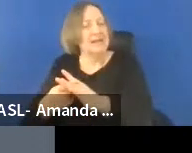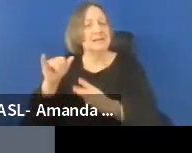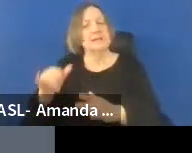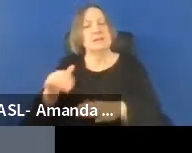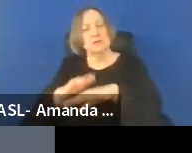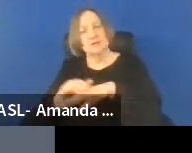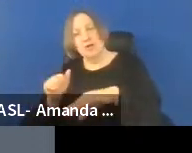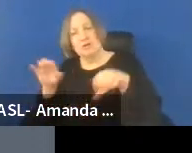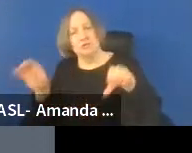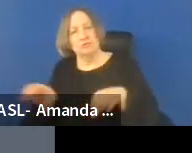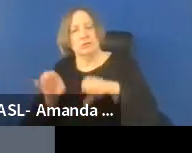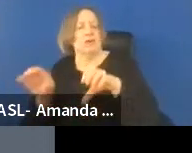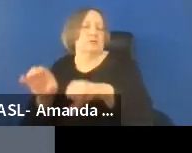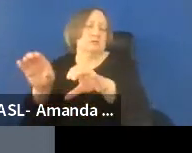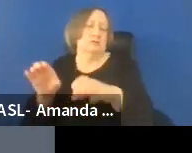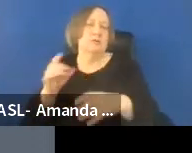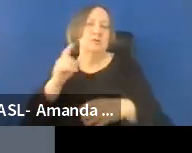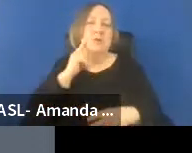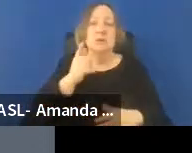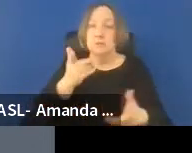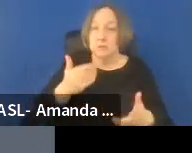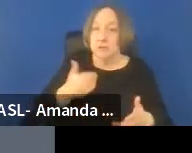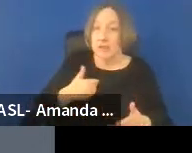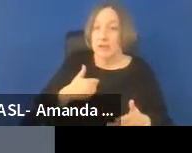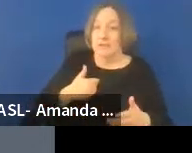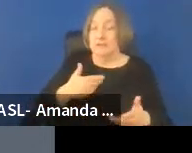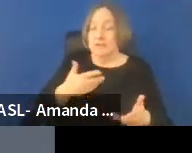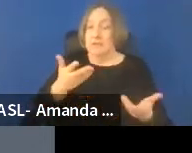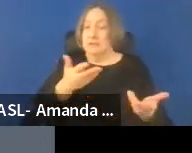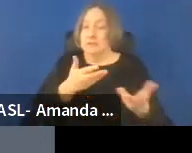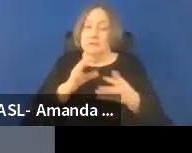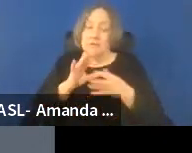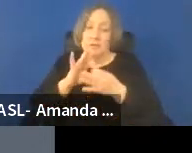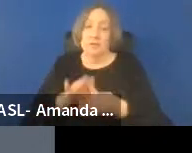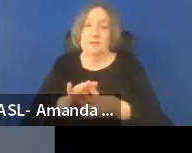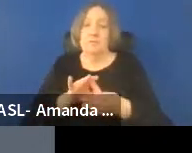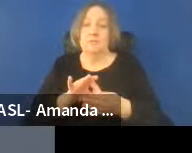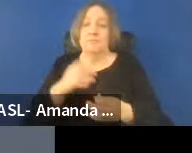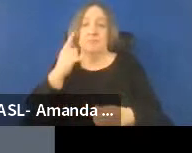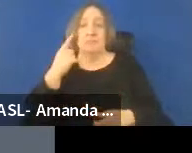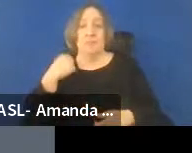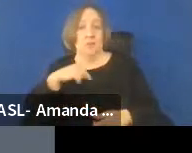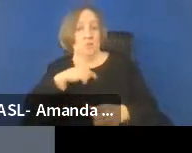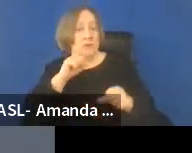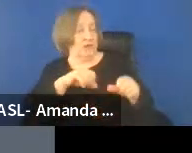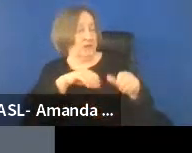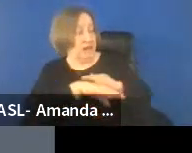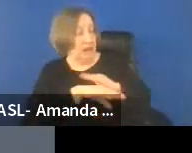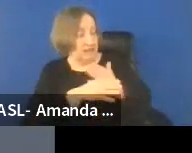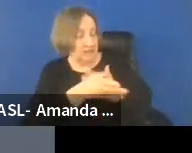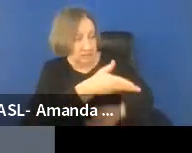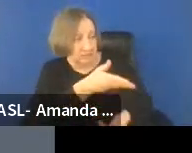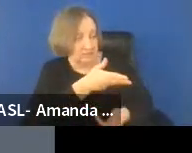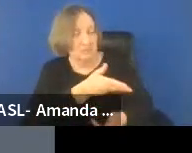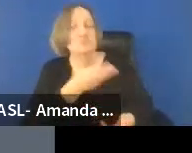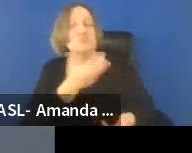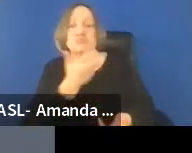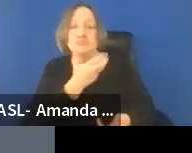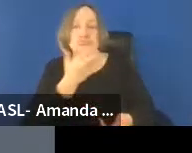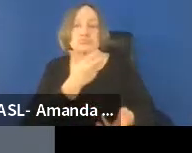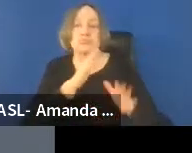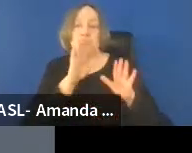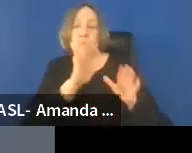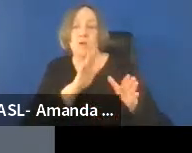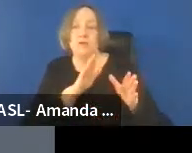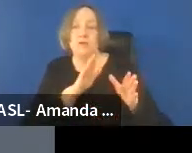action. But I think that what you have in that space in regards to for us to have access to, there's a lot of